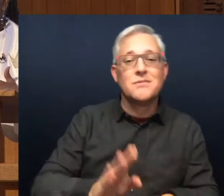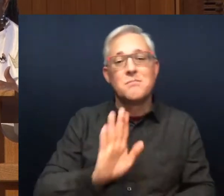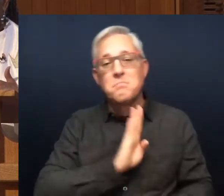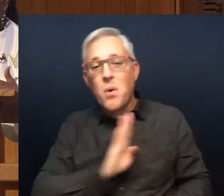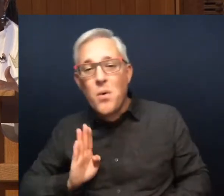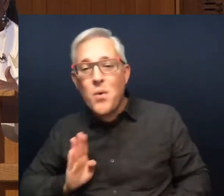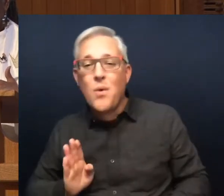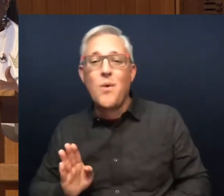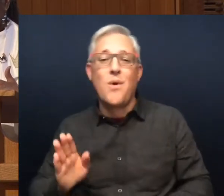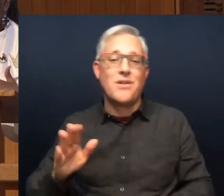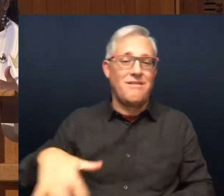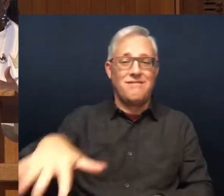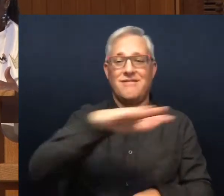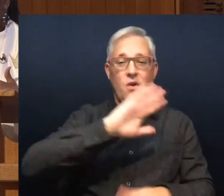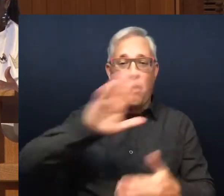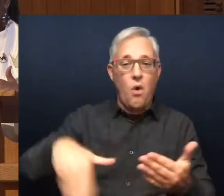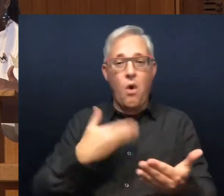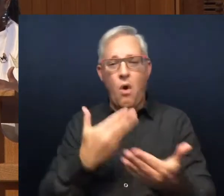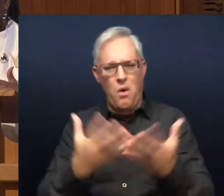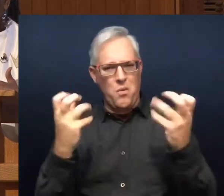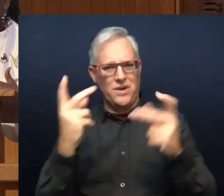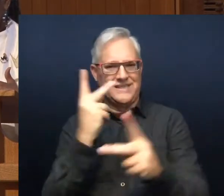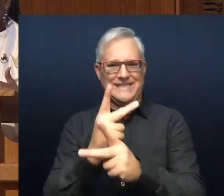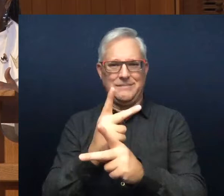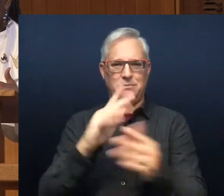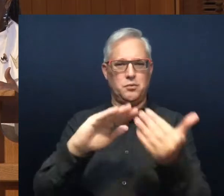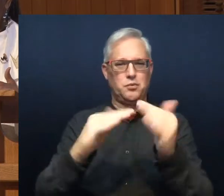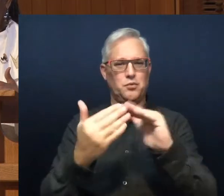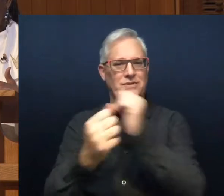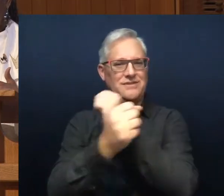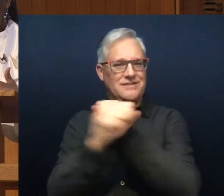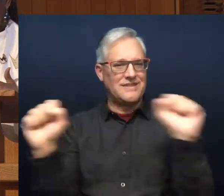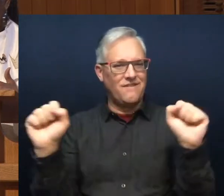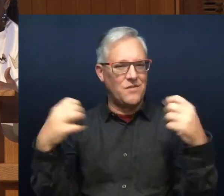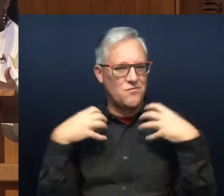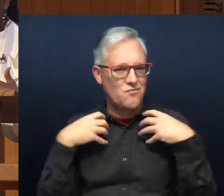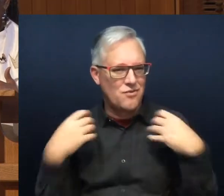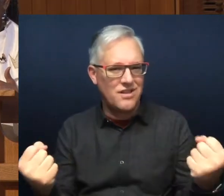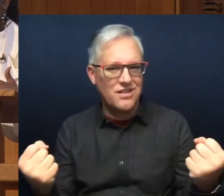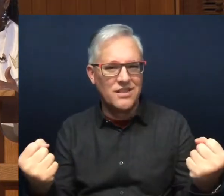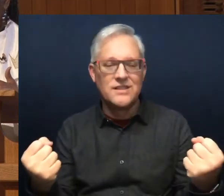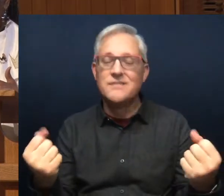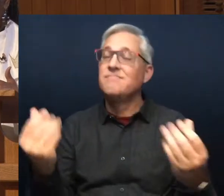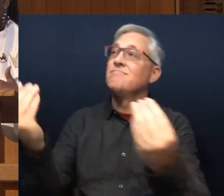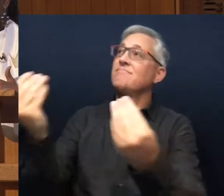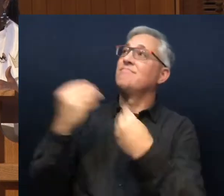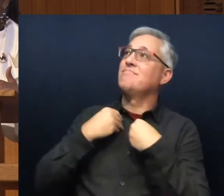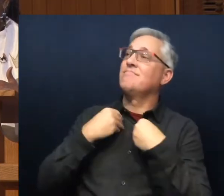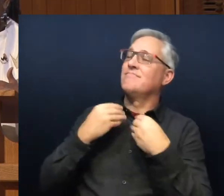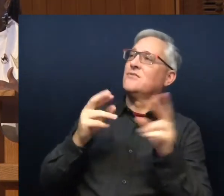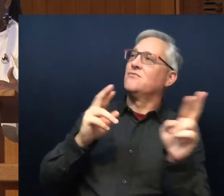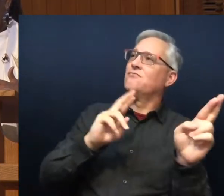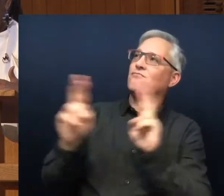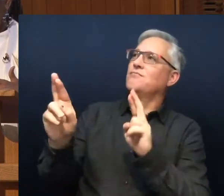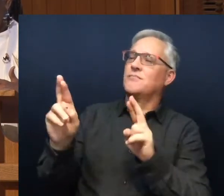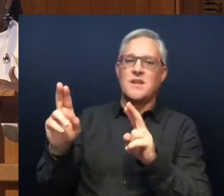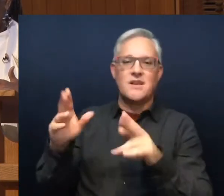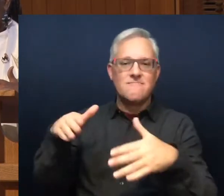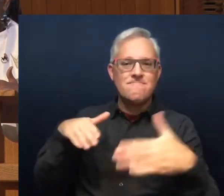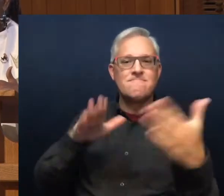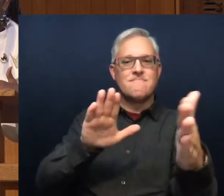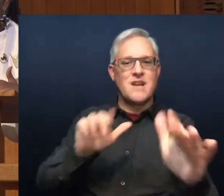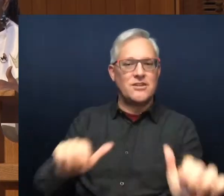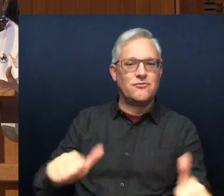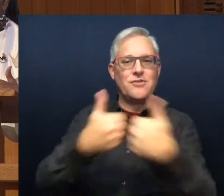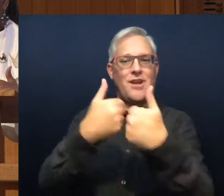school boards, and all seeking to keep our community safe and well. Equip us all for